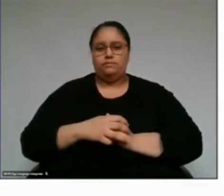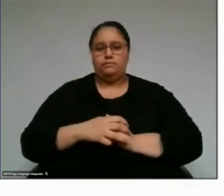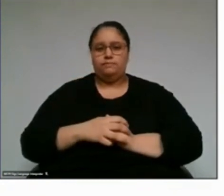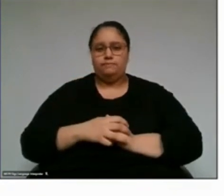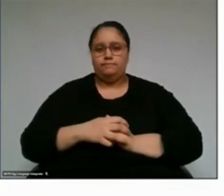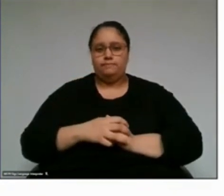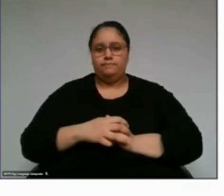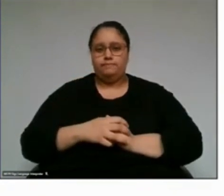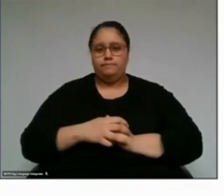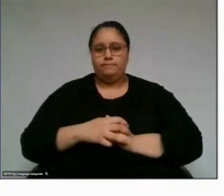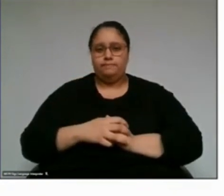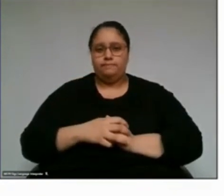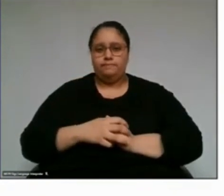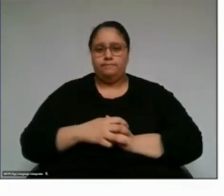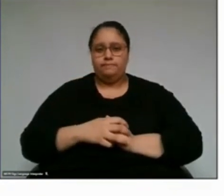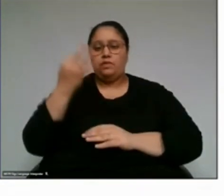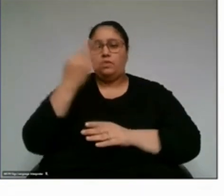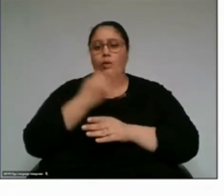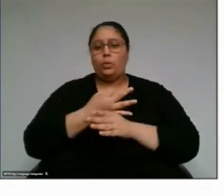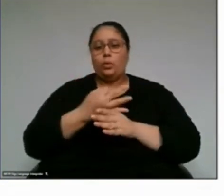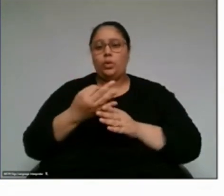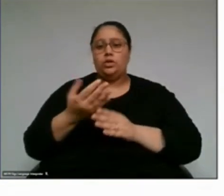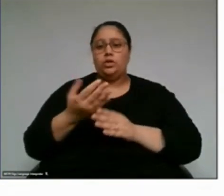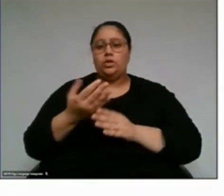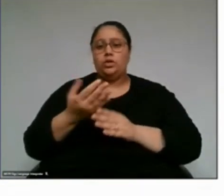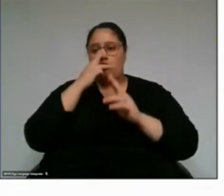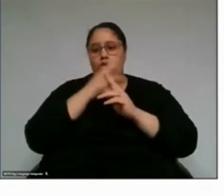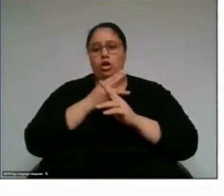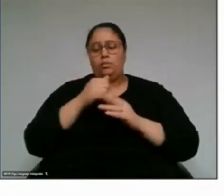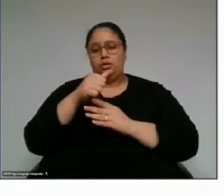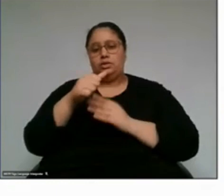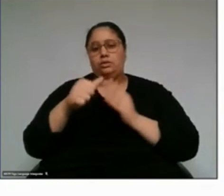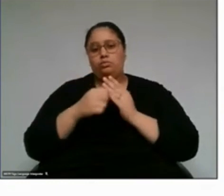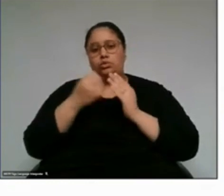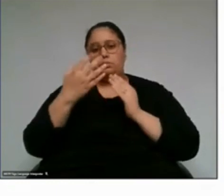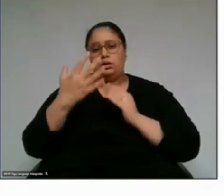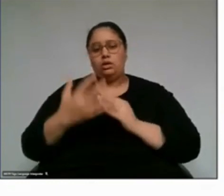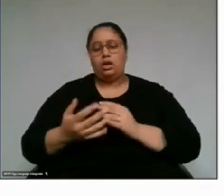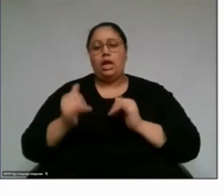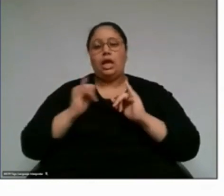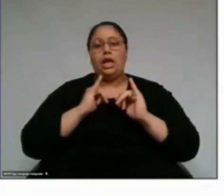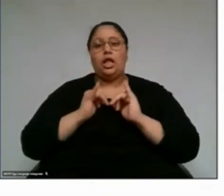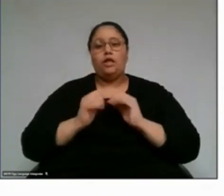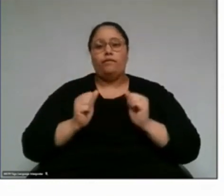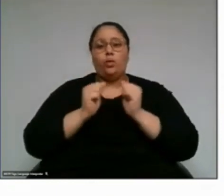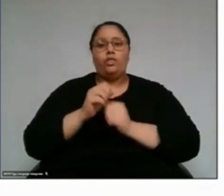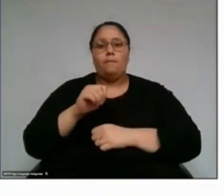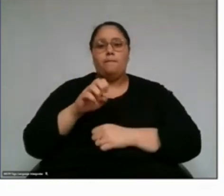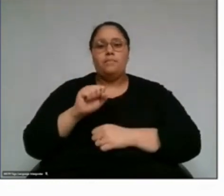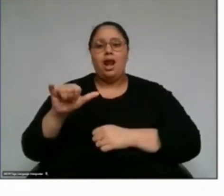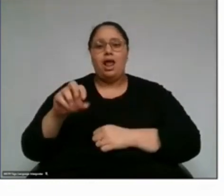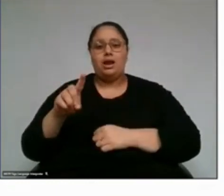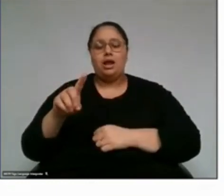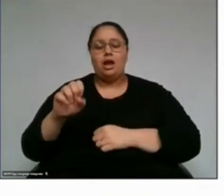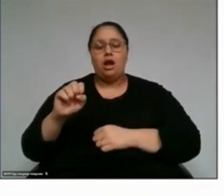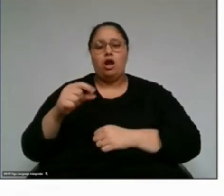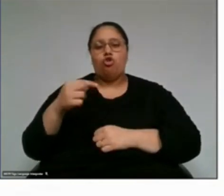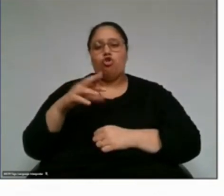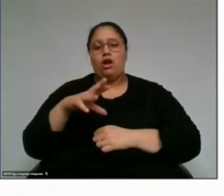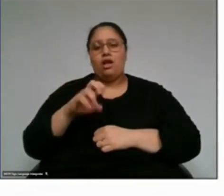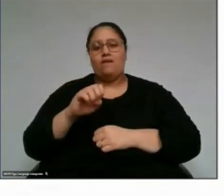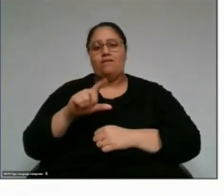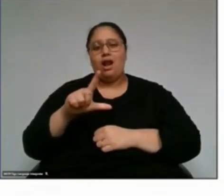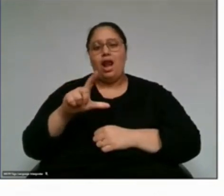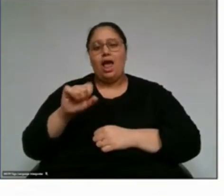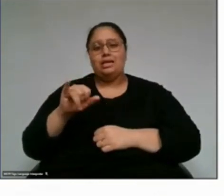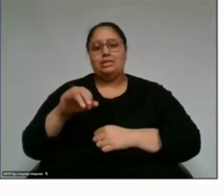3 weeks ago, Honorable Deputy Speaker, in an interview with Ms. Lida Grave-Lazzi of the ILTV